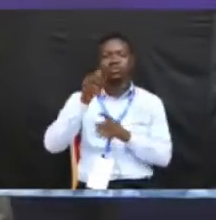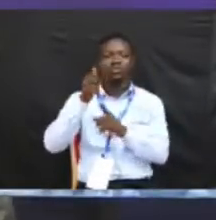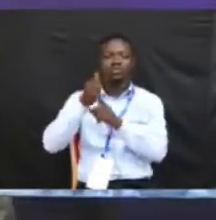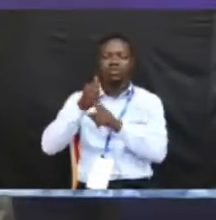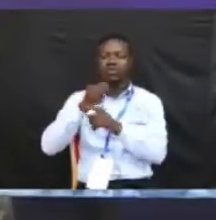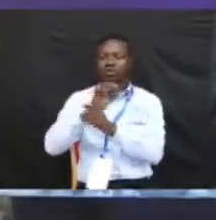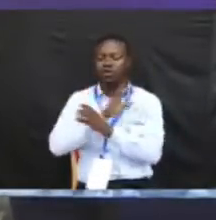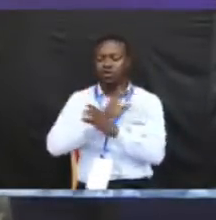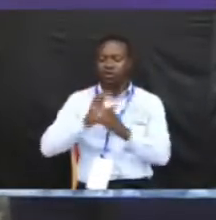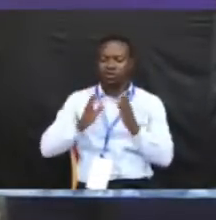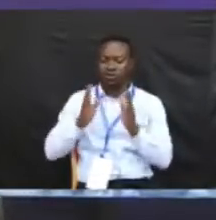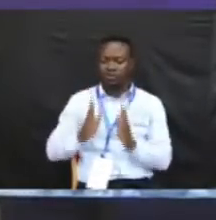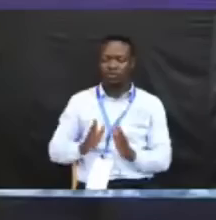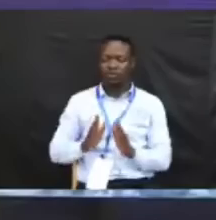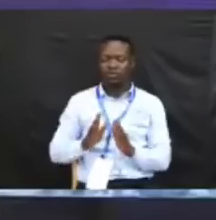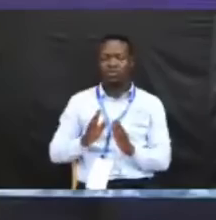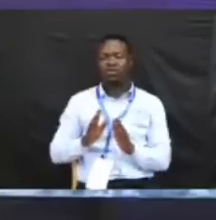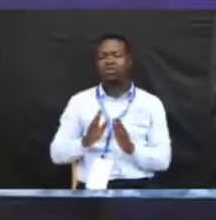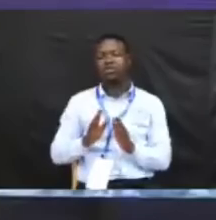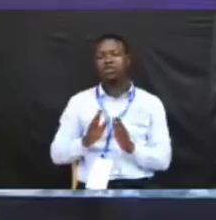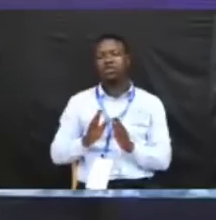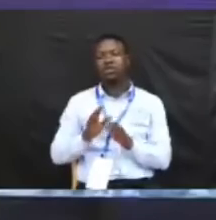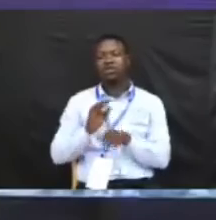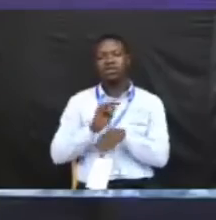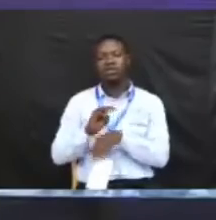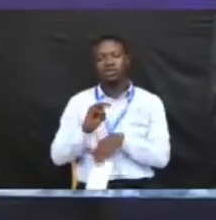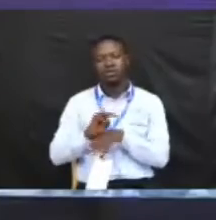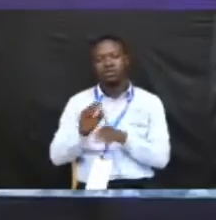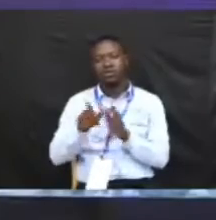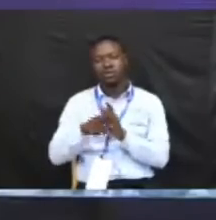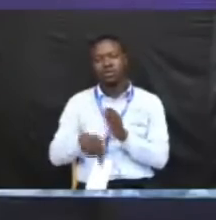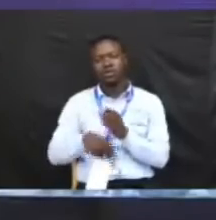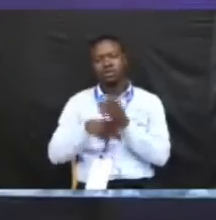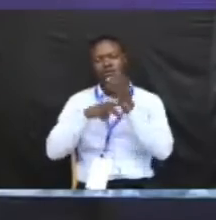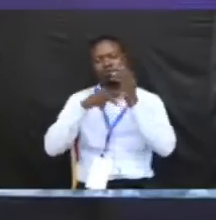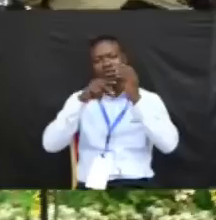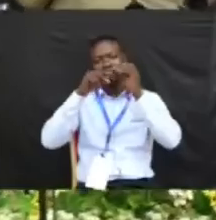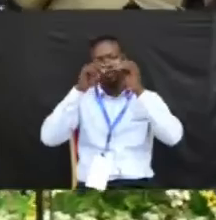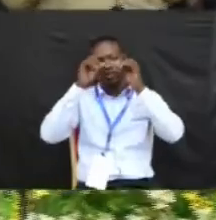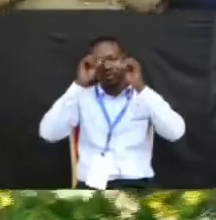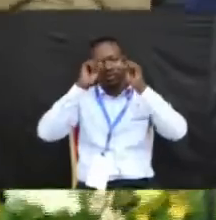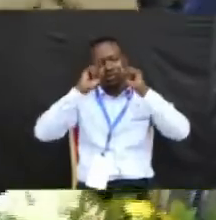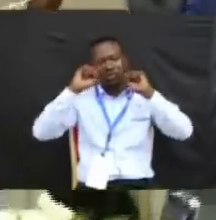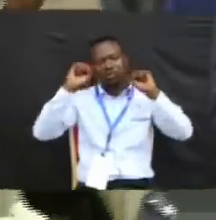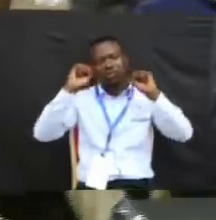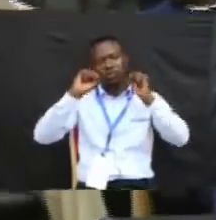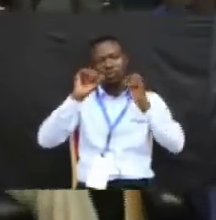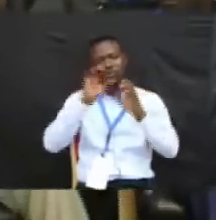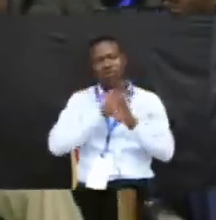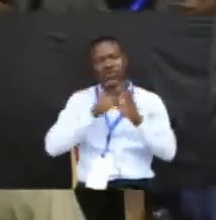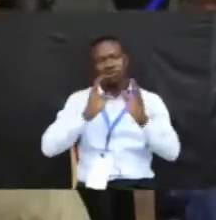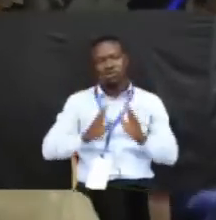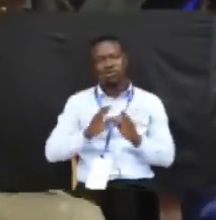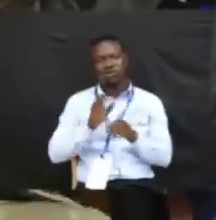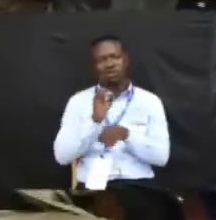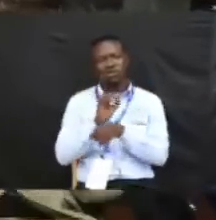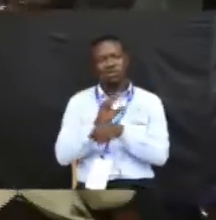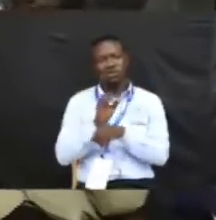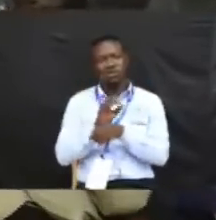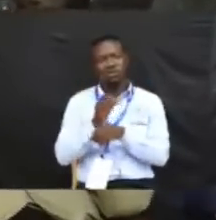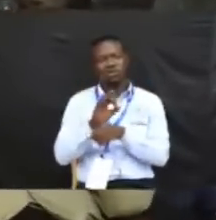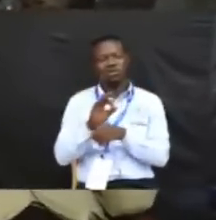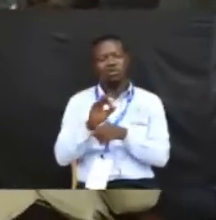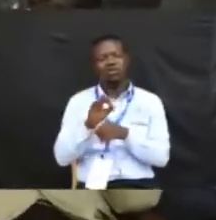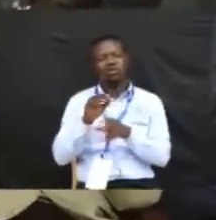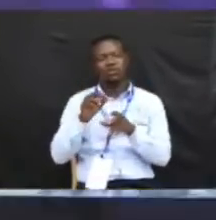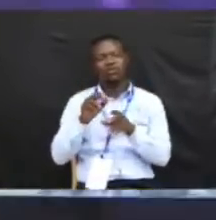Church and vice chairman of the Christian council of Ghana. Our brother you are warmly welcome. He came a